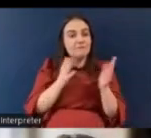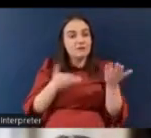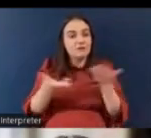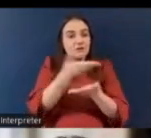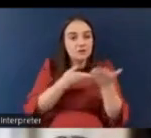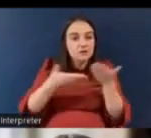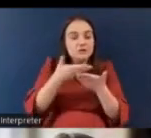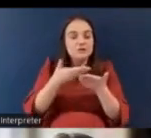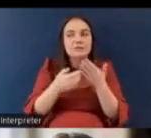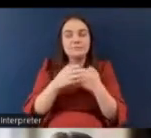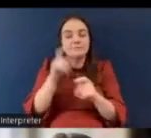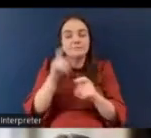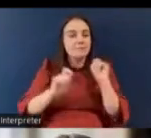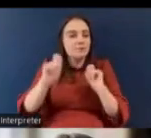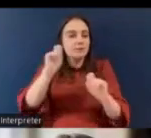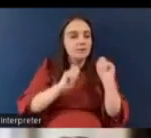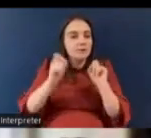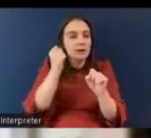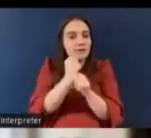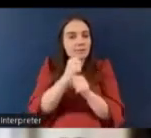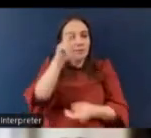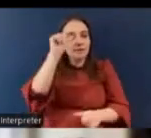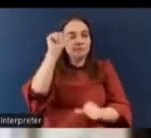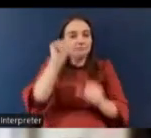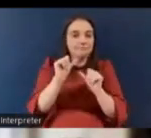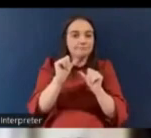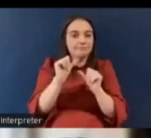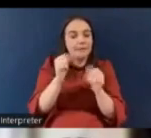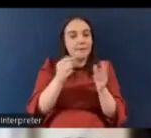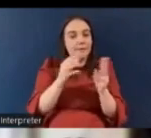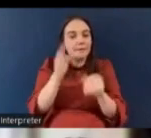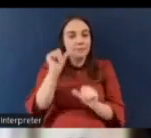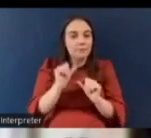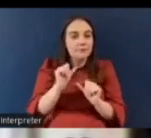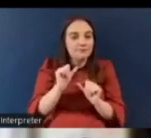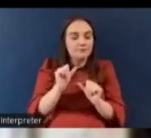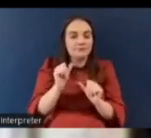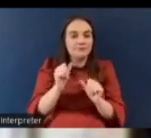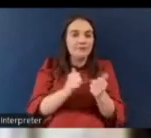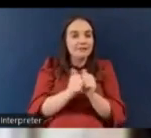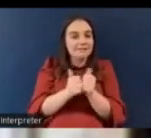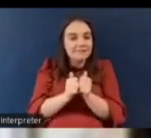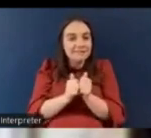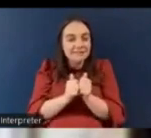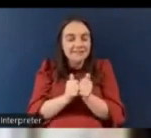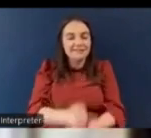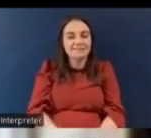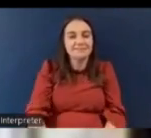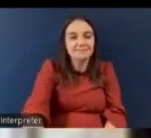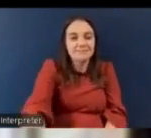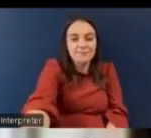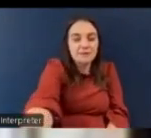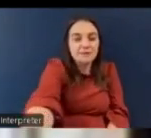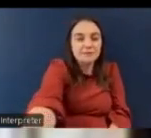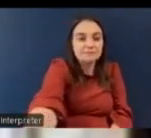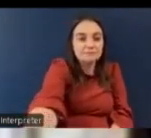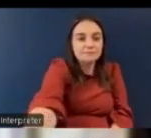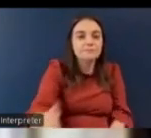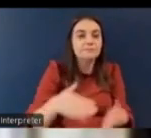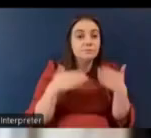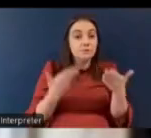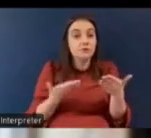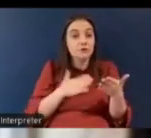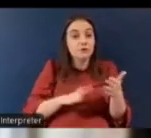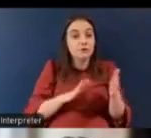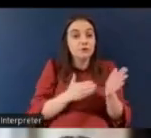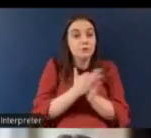and what you maybe thought of this condensed version of the activity. So I'm just going to go to